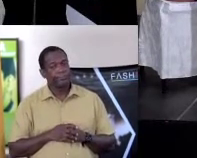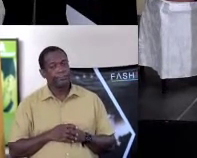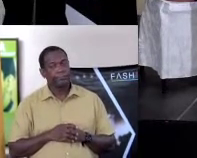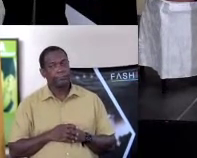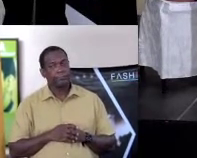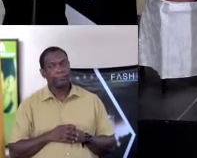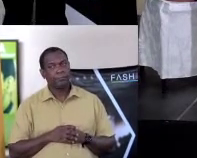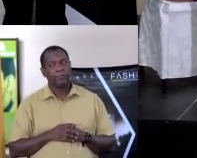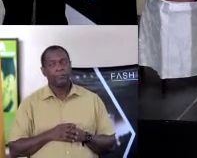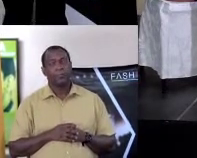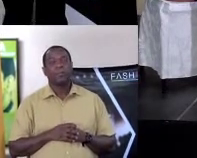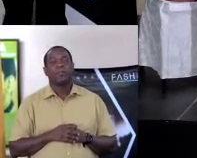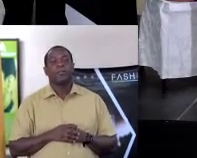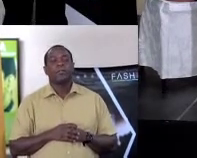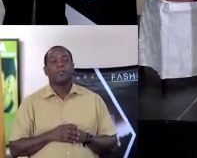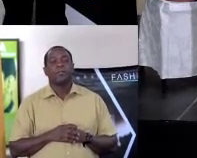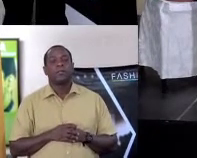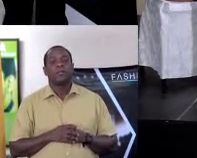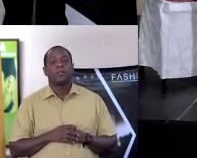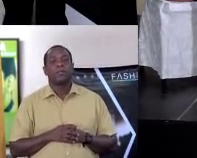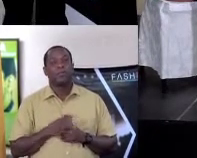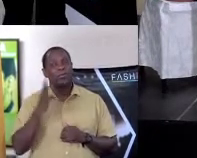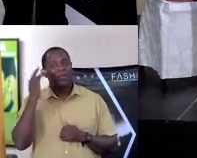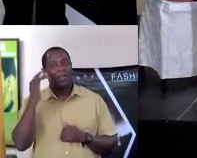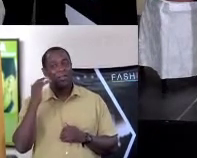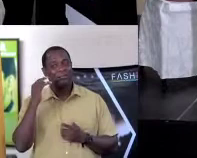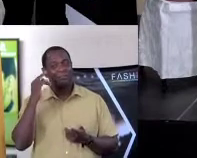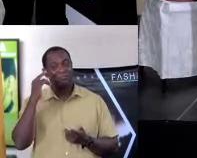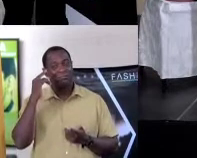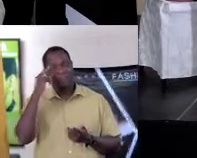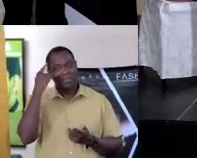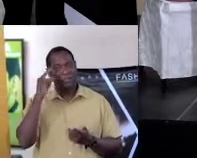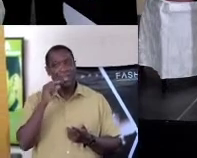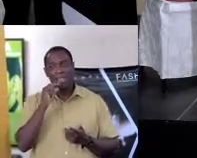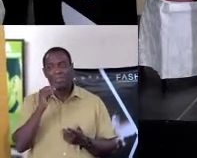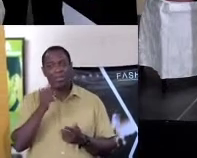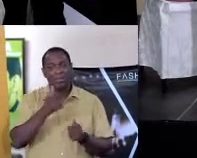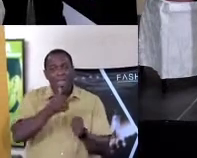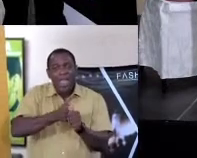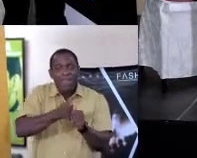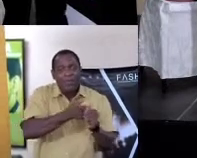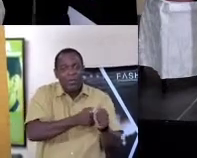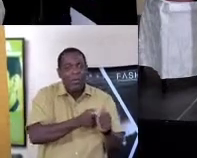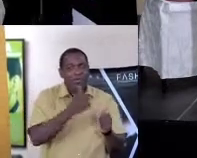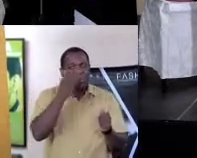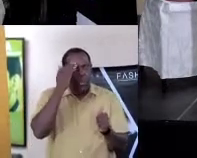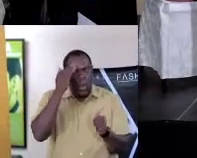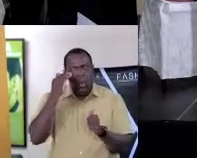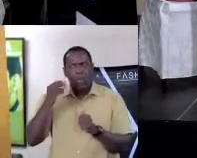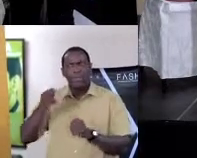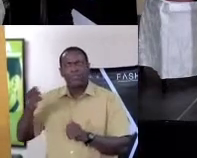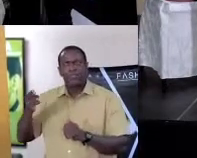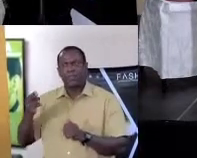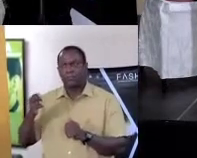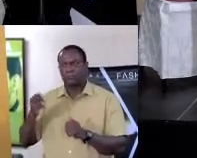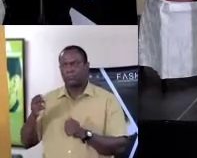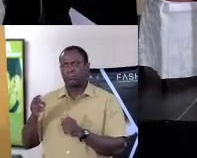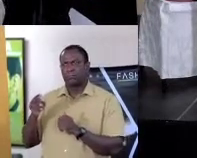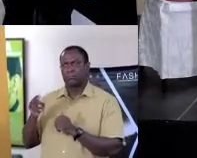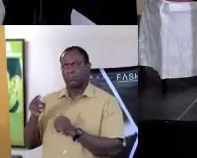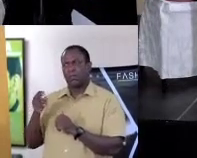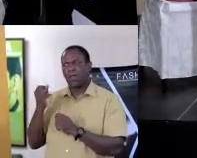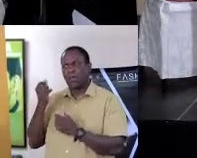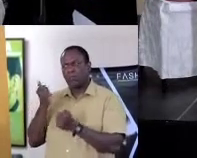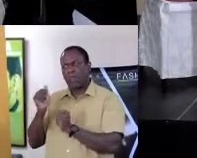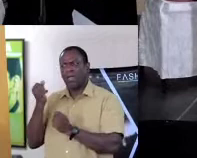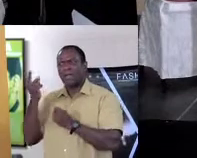Because not everyone is in tune to history. Not everyone is aware of what happened, how we've come